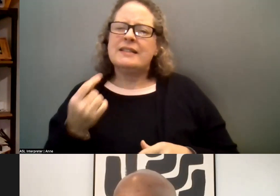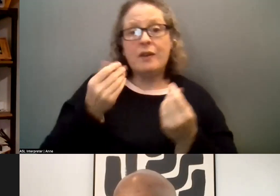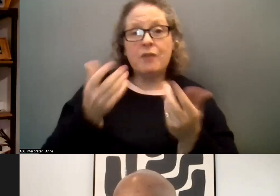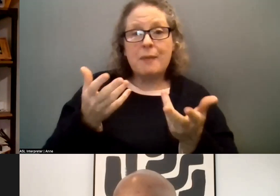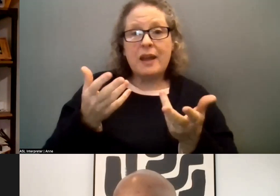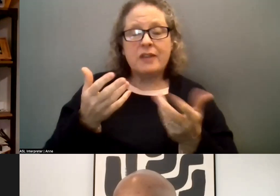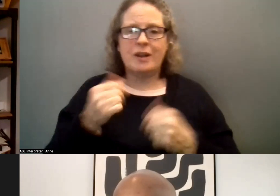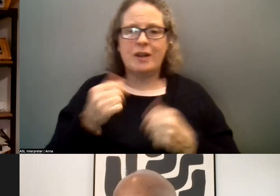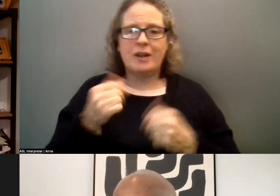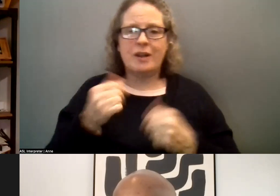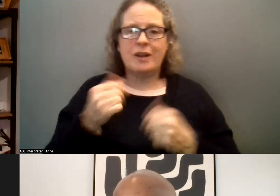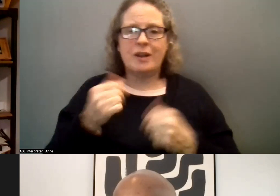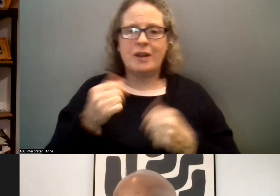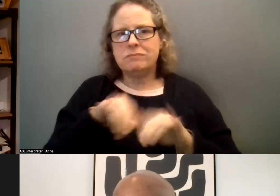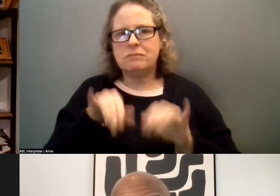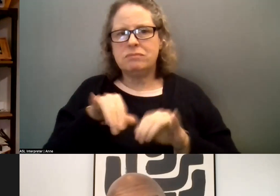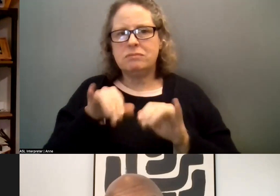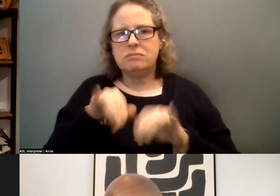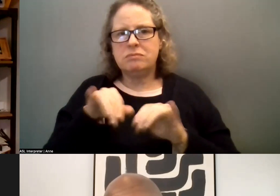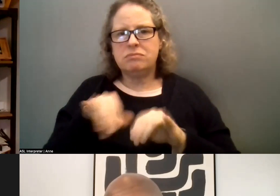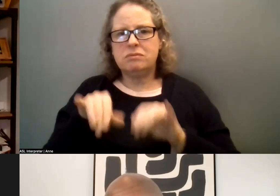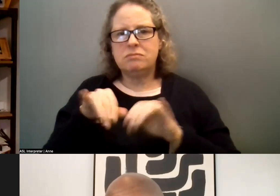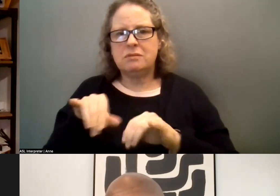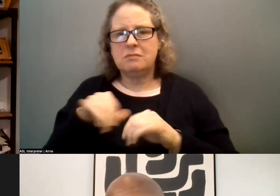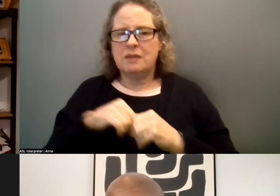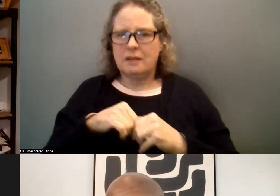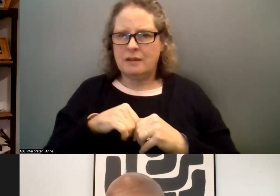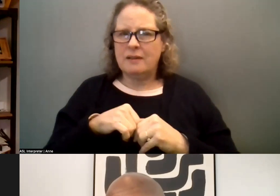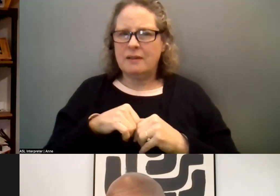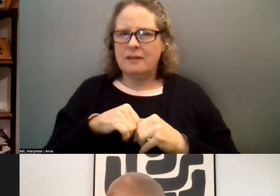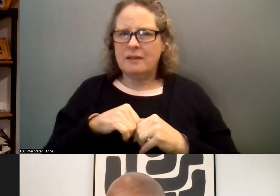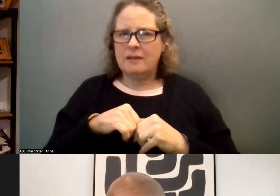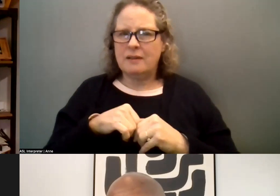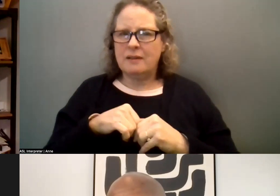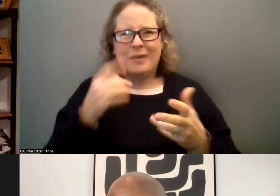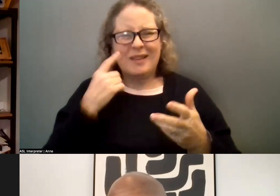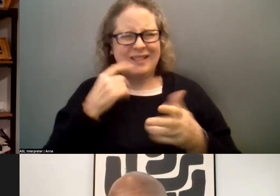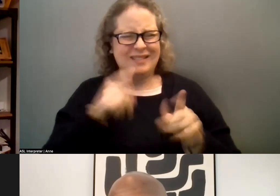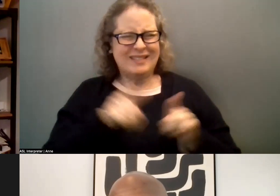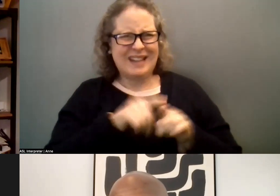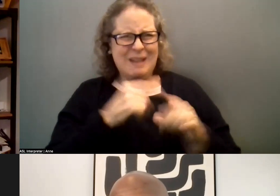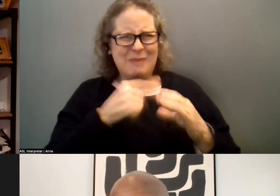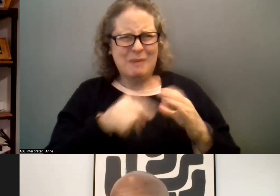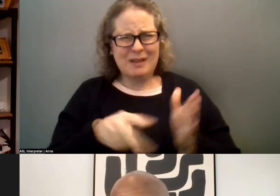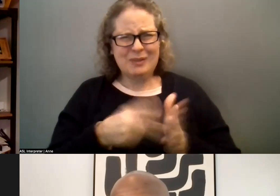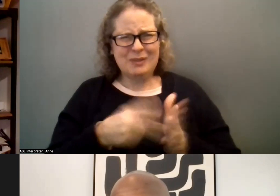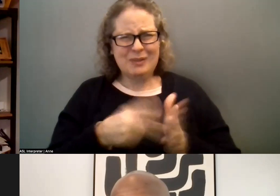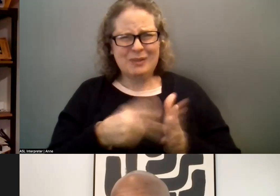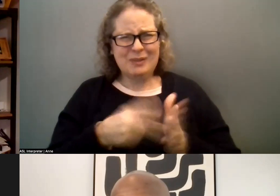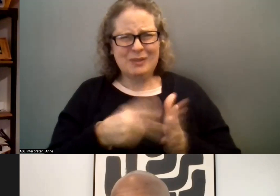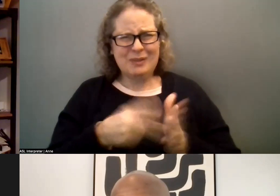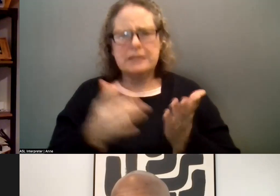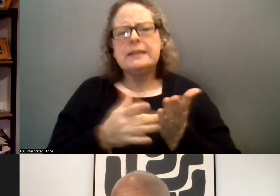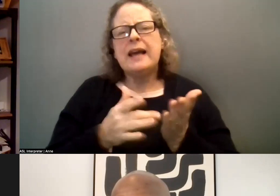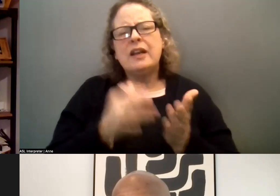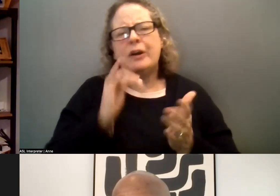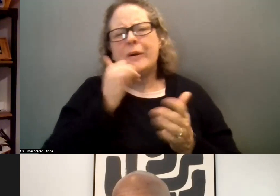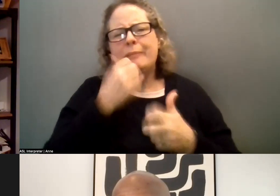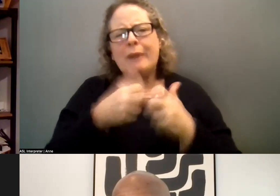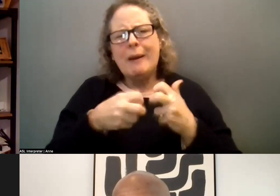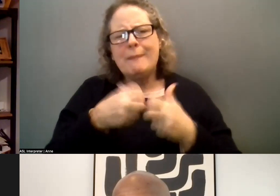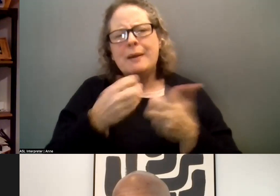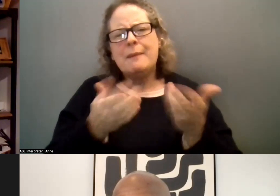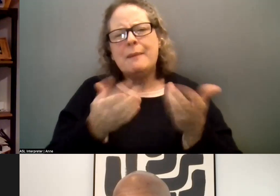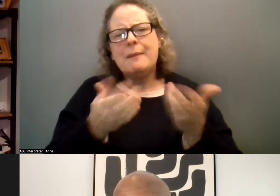not, you know, that you're not making someone think they got the same twice because of technical error. Um, People need